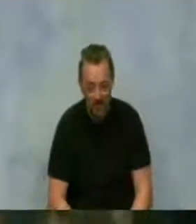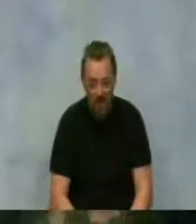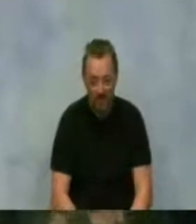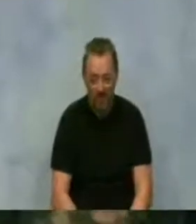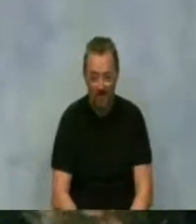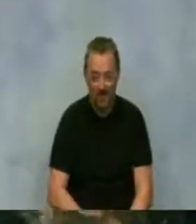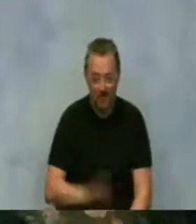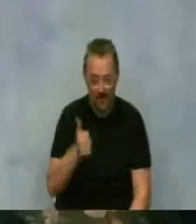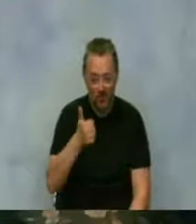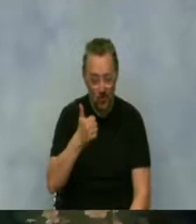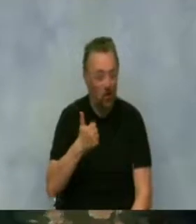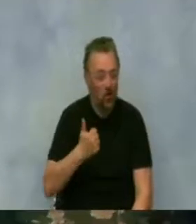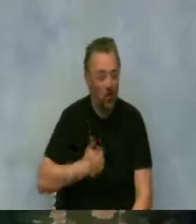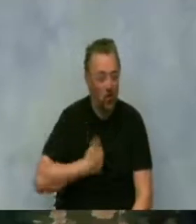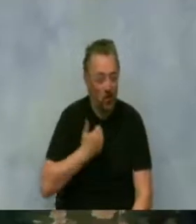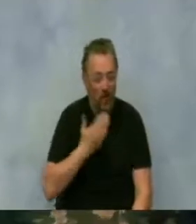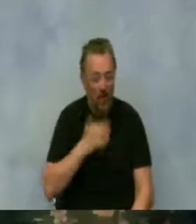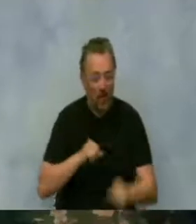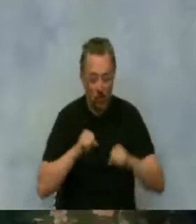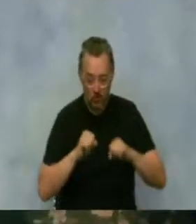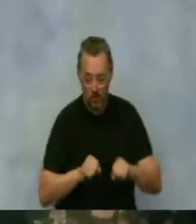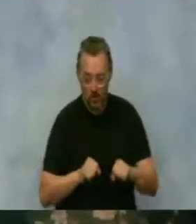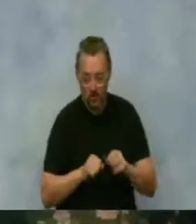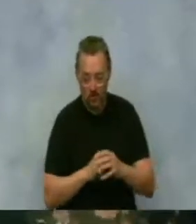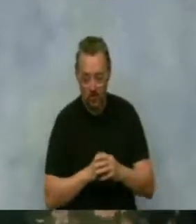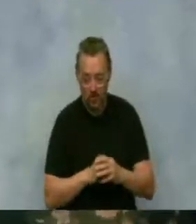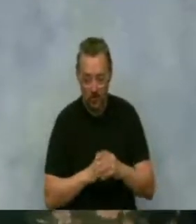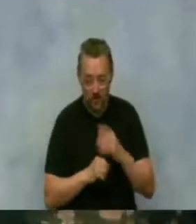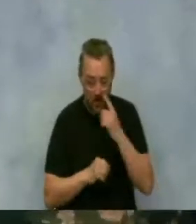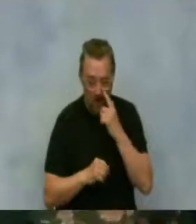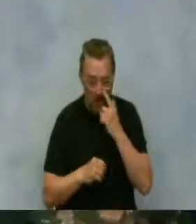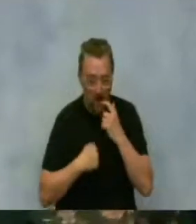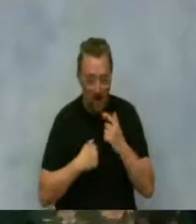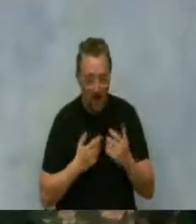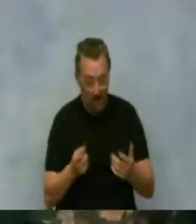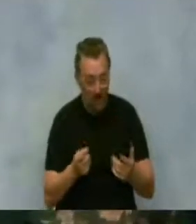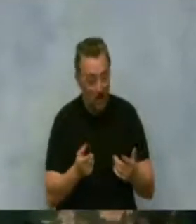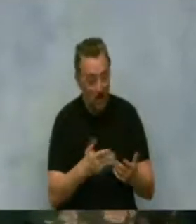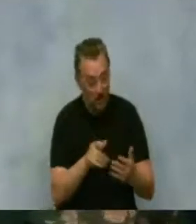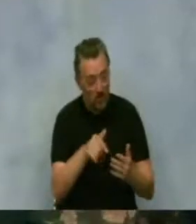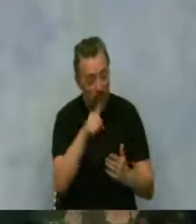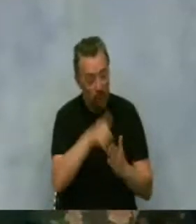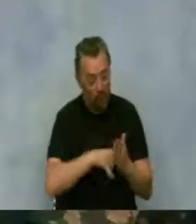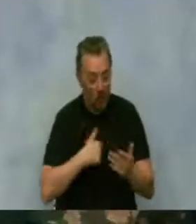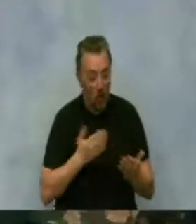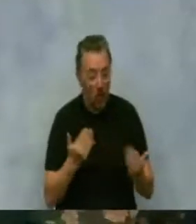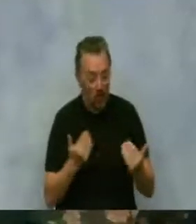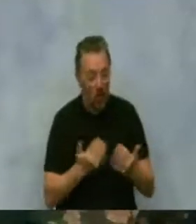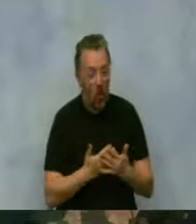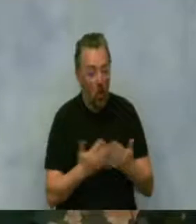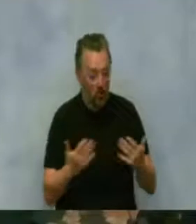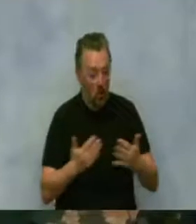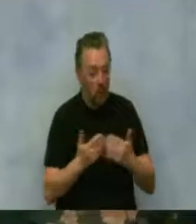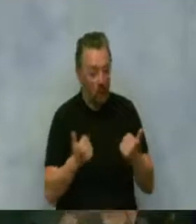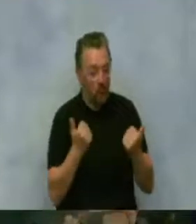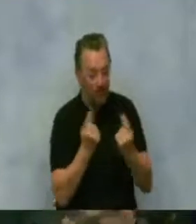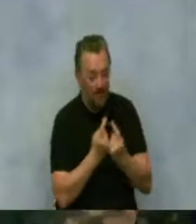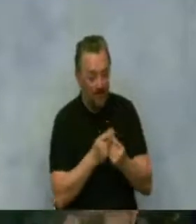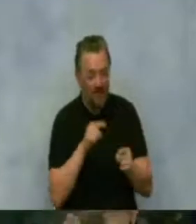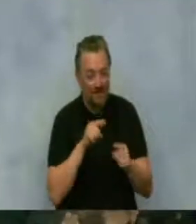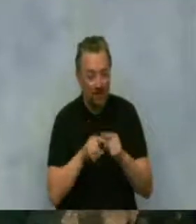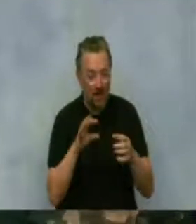Hi, good morning. Thank you, Chair. I welcome a lot of the stuff in the report. It's a lot of good stuff, especially the